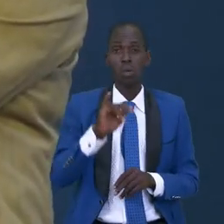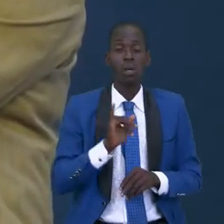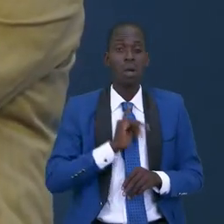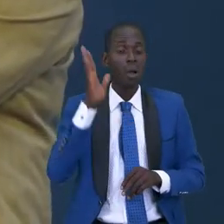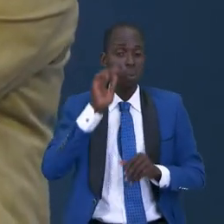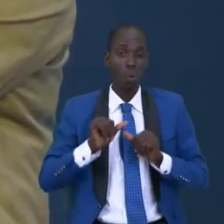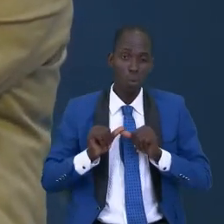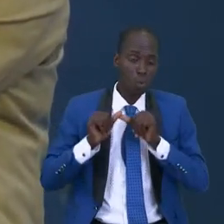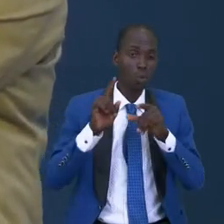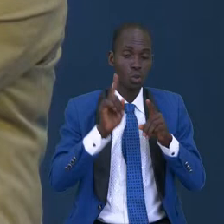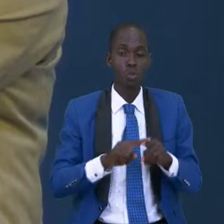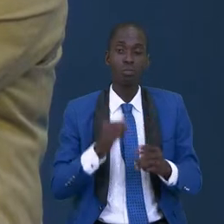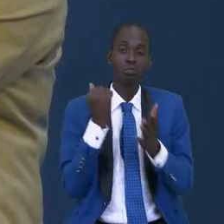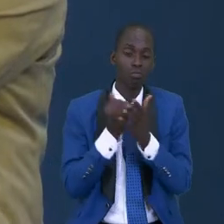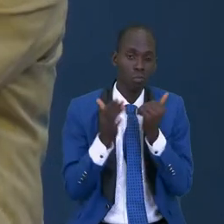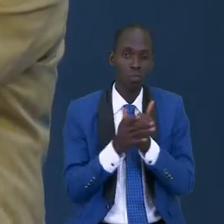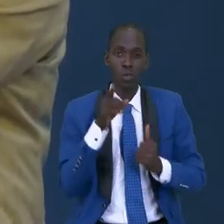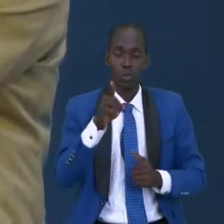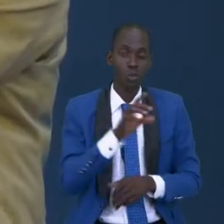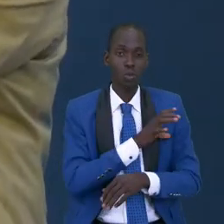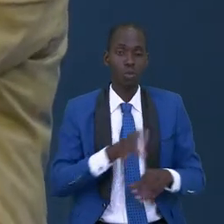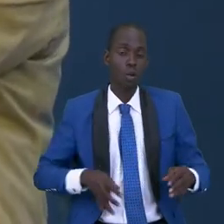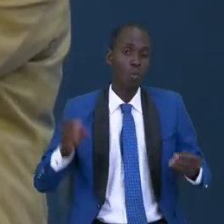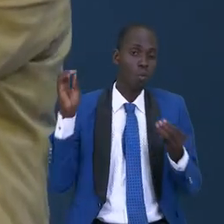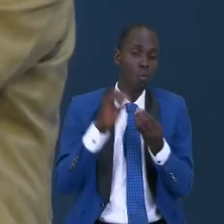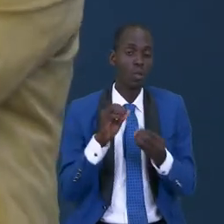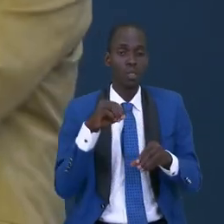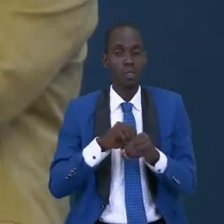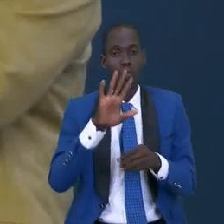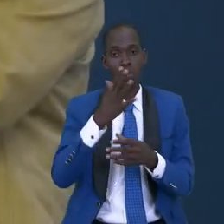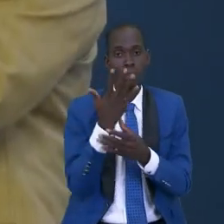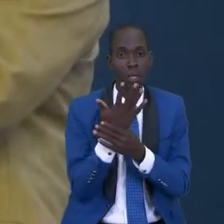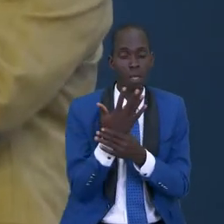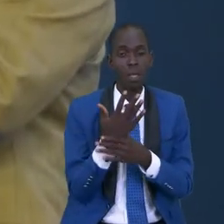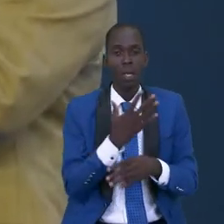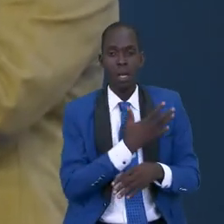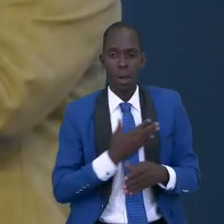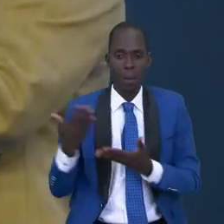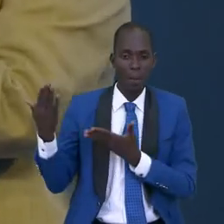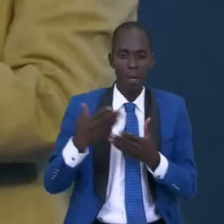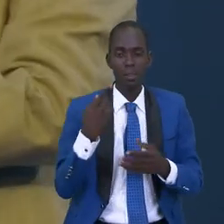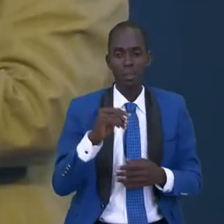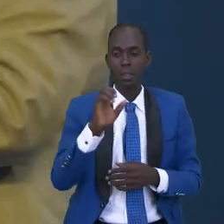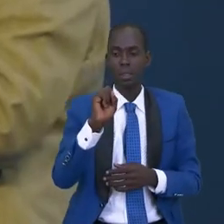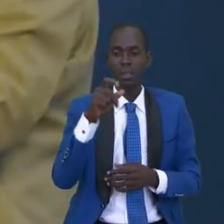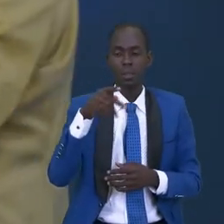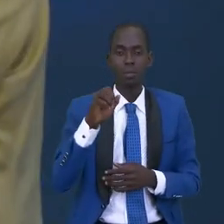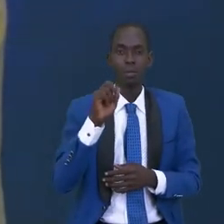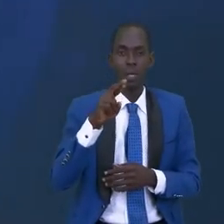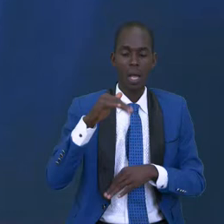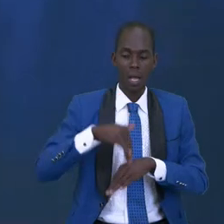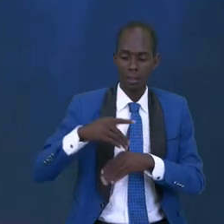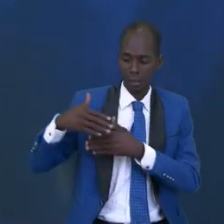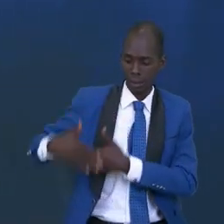nail into the hand and driving the spear into the side of Christ.